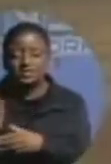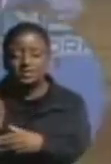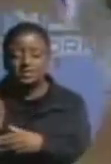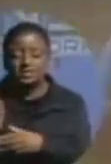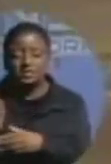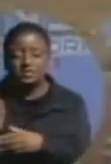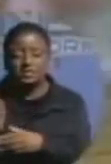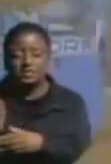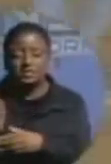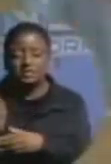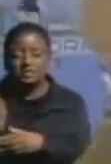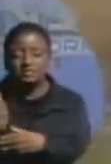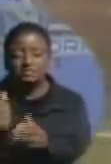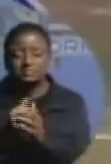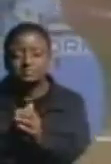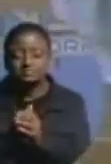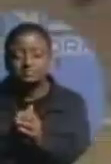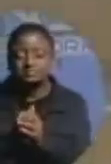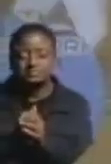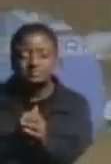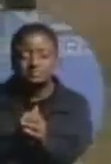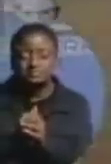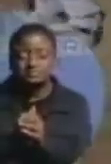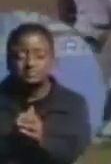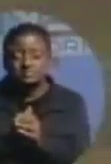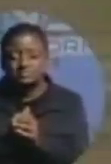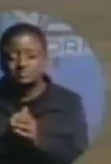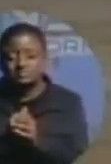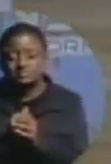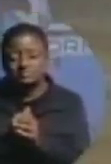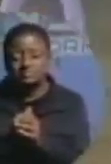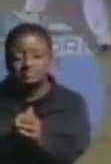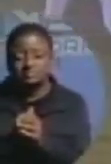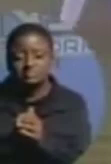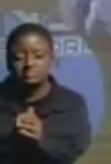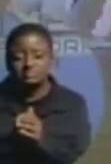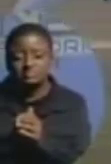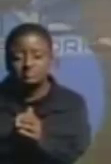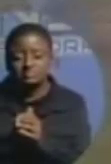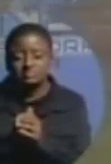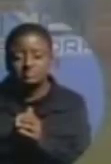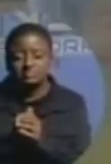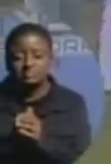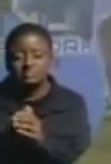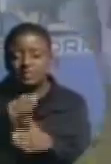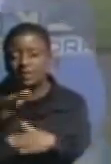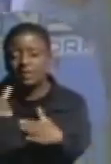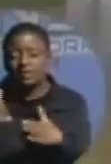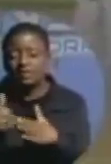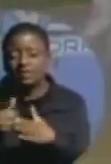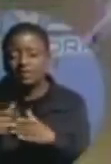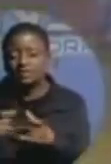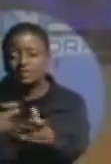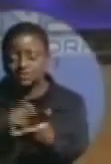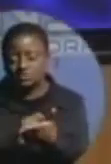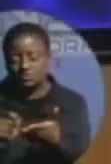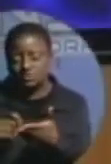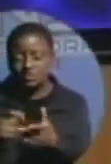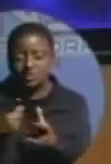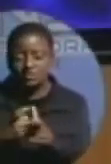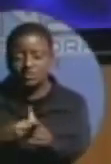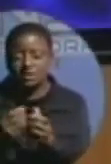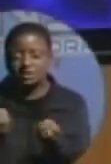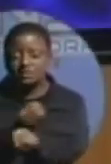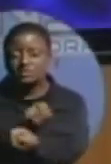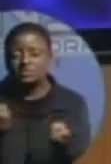double. Teran Pooh Wood, Ramon Shaky Johnson, Marvin Toogie Wood, and Van Lil Joe Johnson, they scored a run apiece without